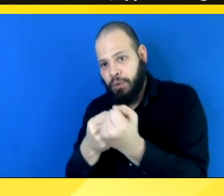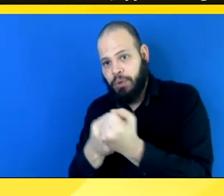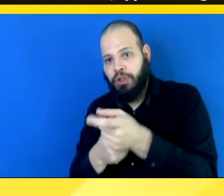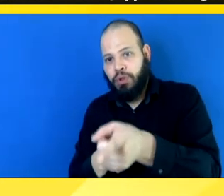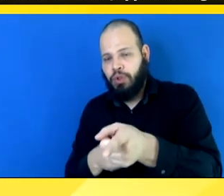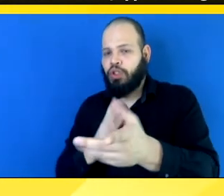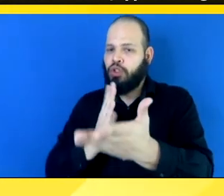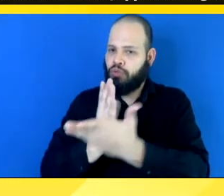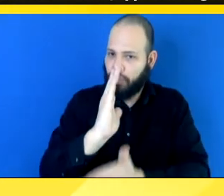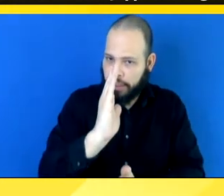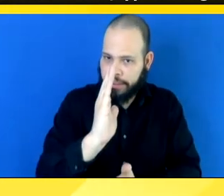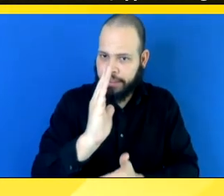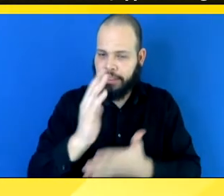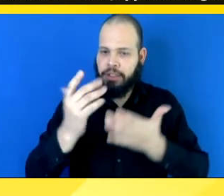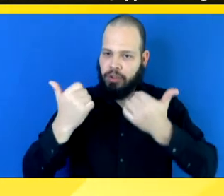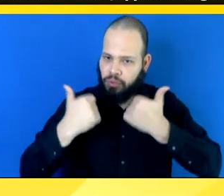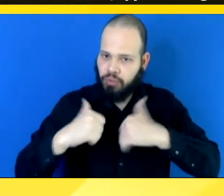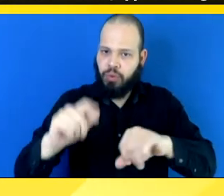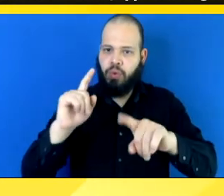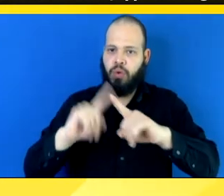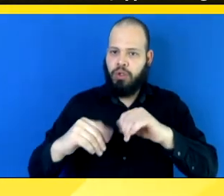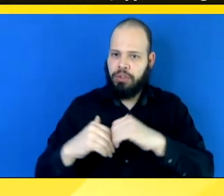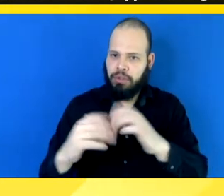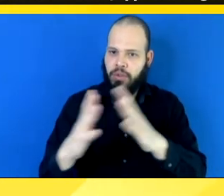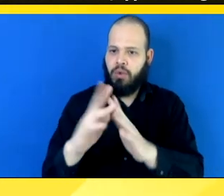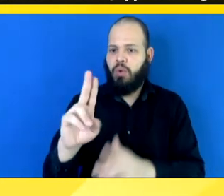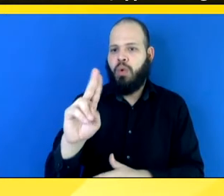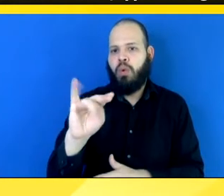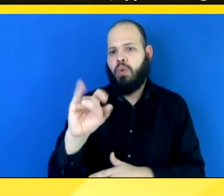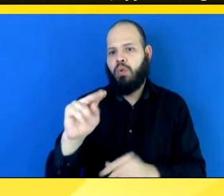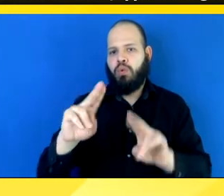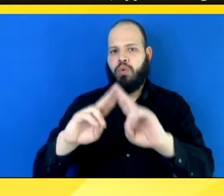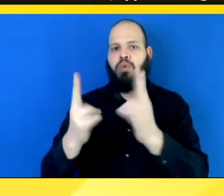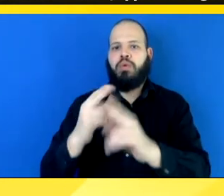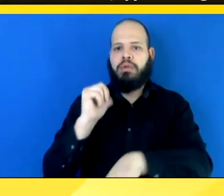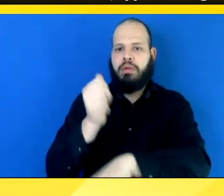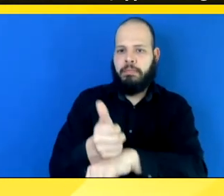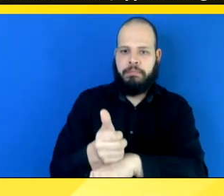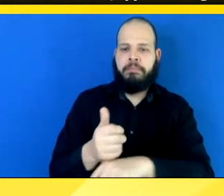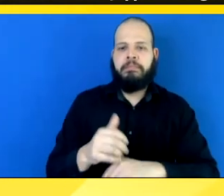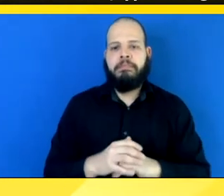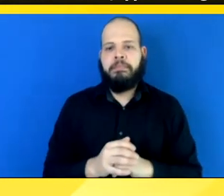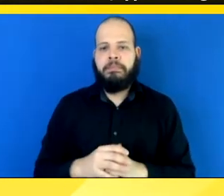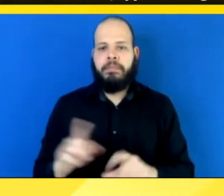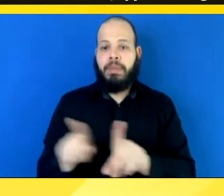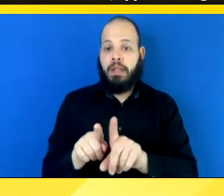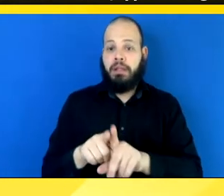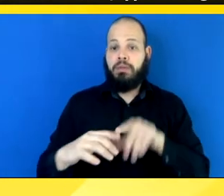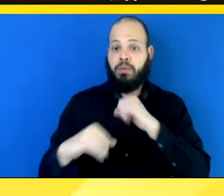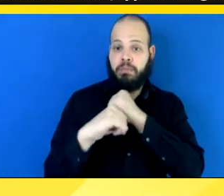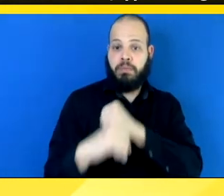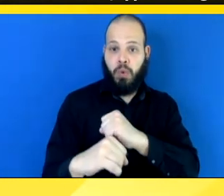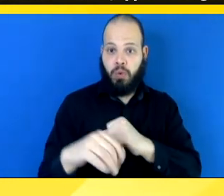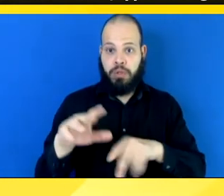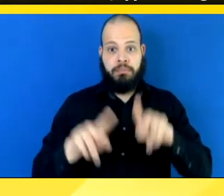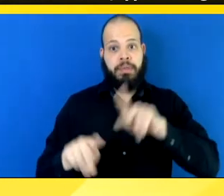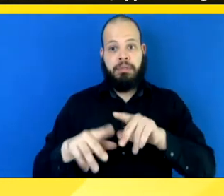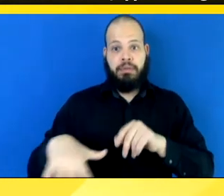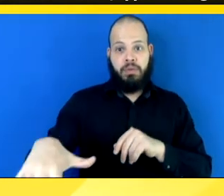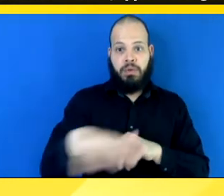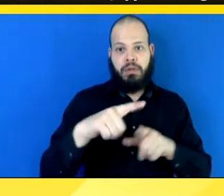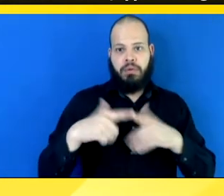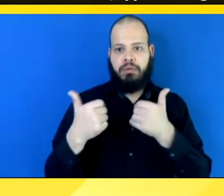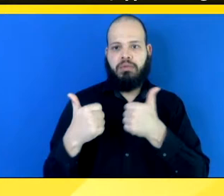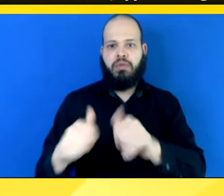to reform our nation's broken labor law and to protect everyone who organizes for a voice at work. It shouldn't have to be this